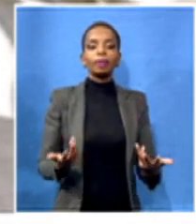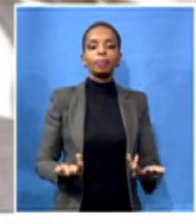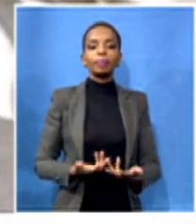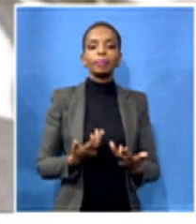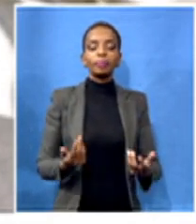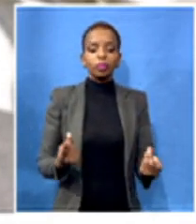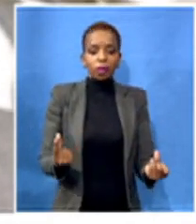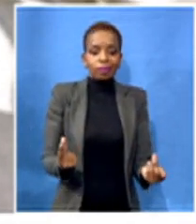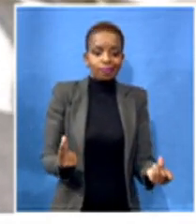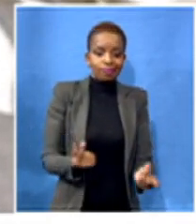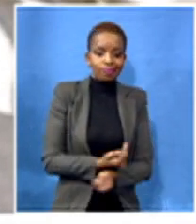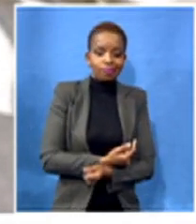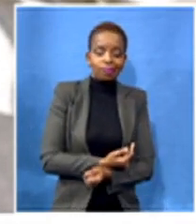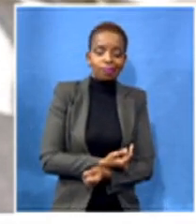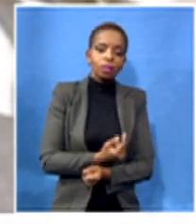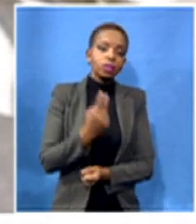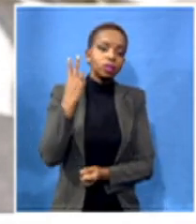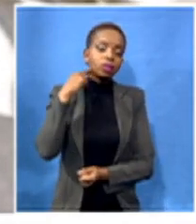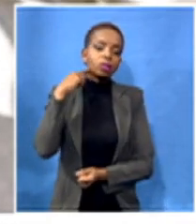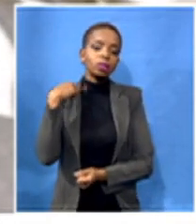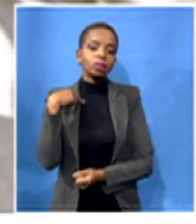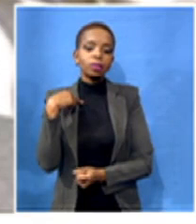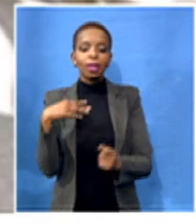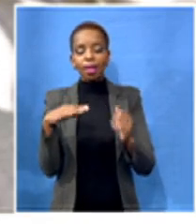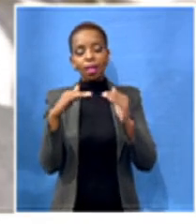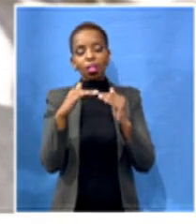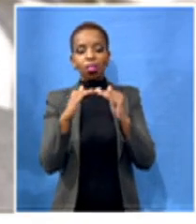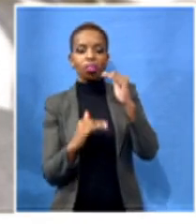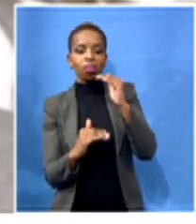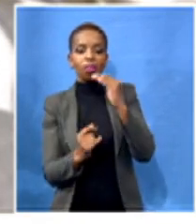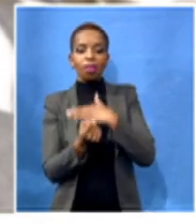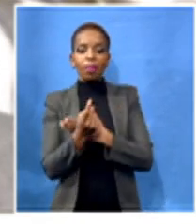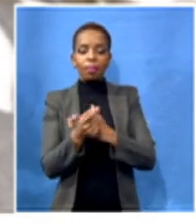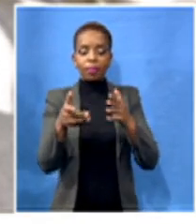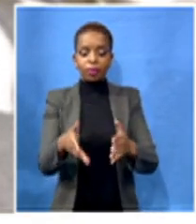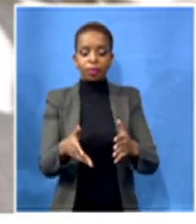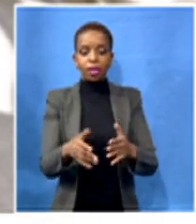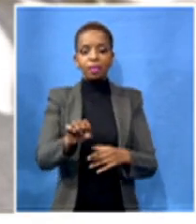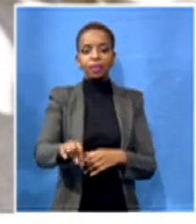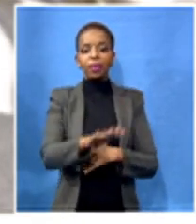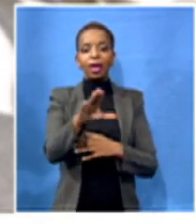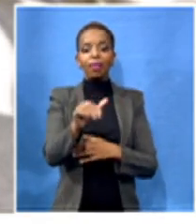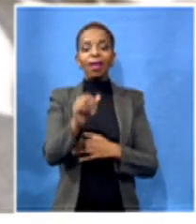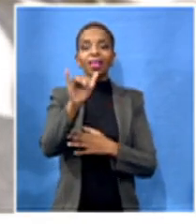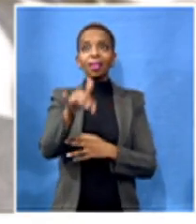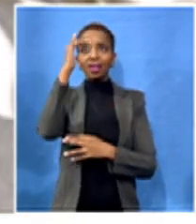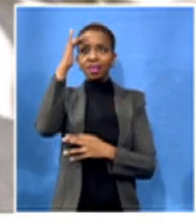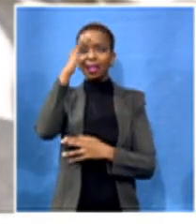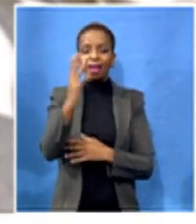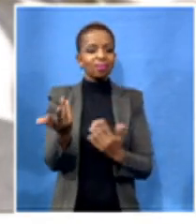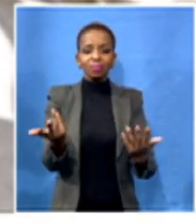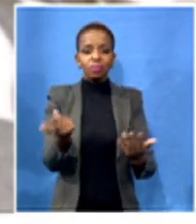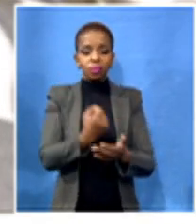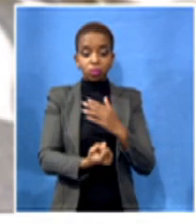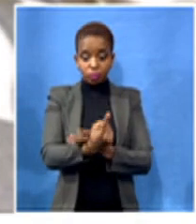and regrettable economic inequality in South Africa. The idea of colonialism itself was based